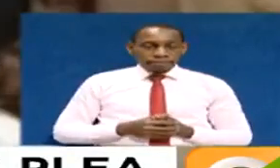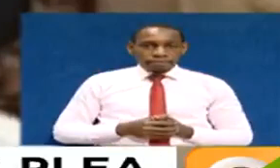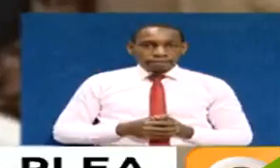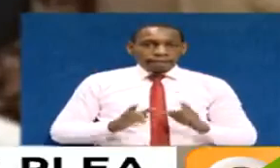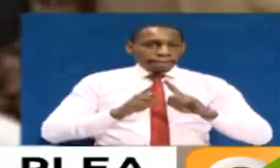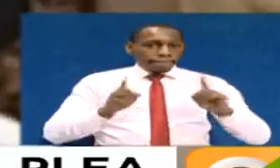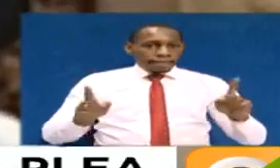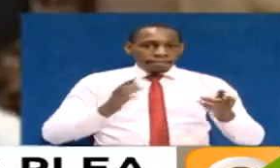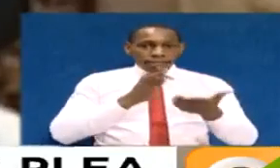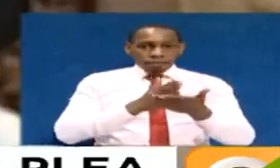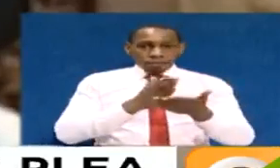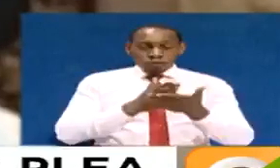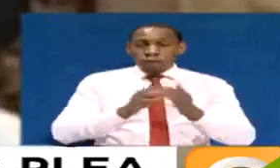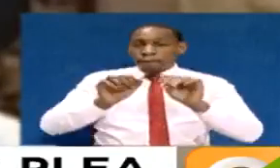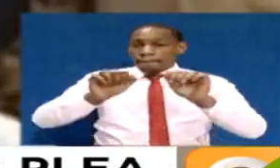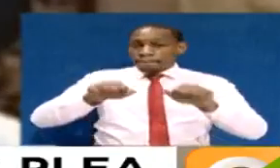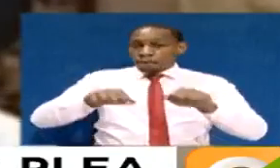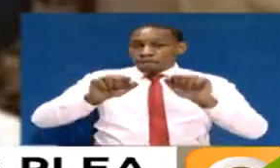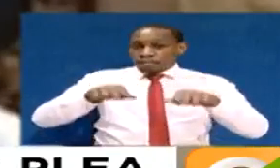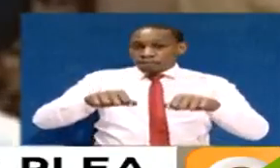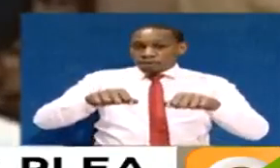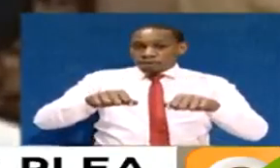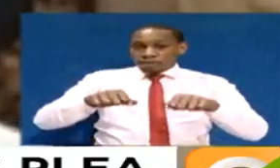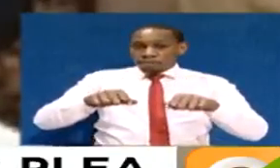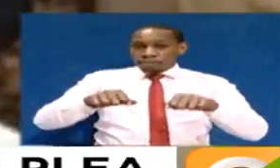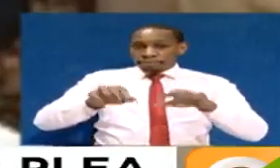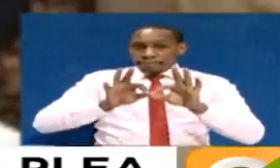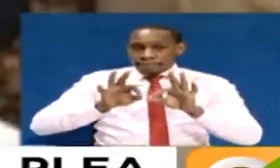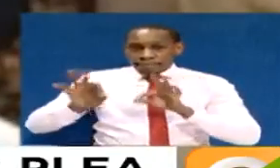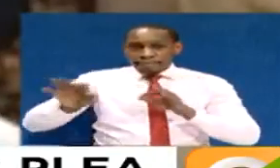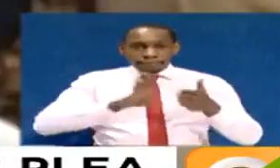also only made possible by this extensive